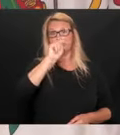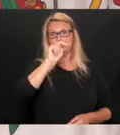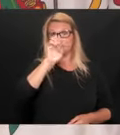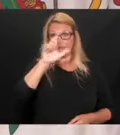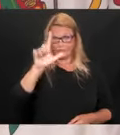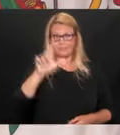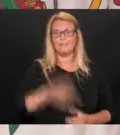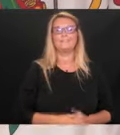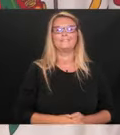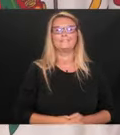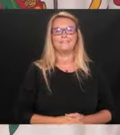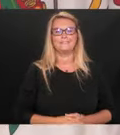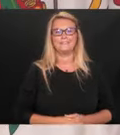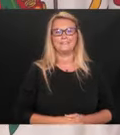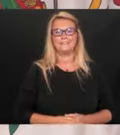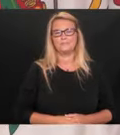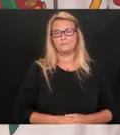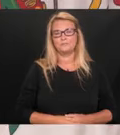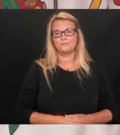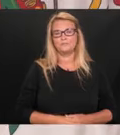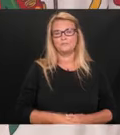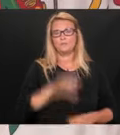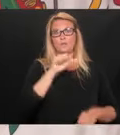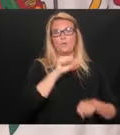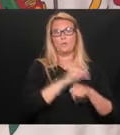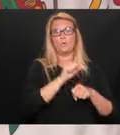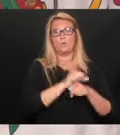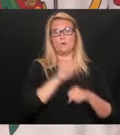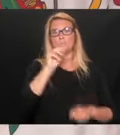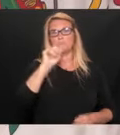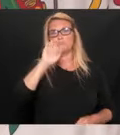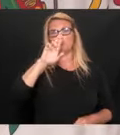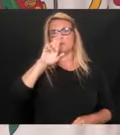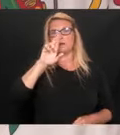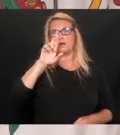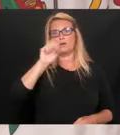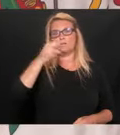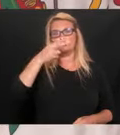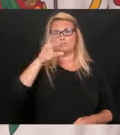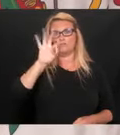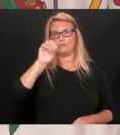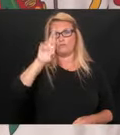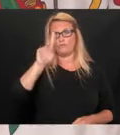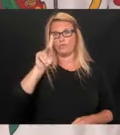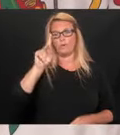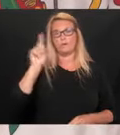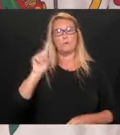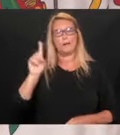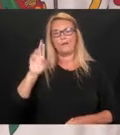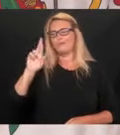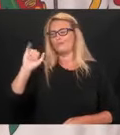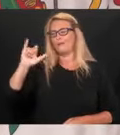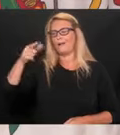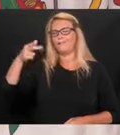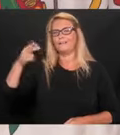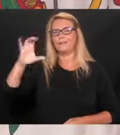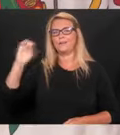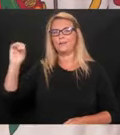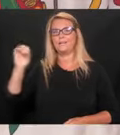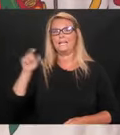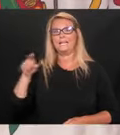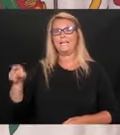Hudnall. And he was working at Marfork Coal Company in Raleigh County, and on August 4th, he suffered